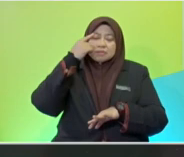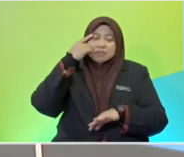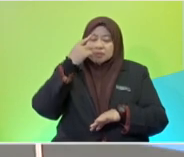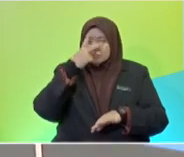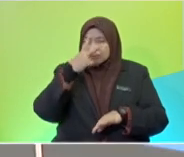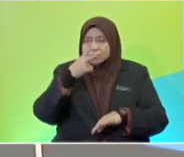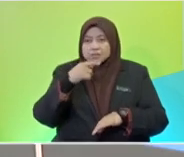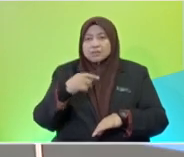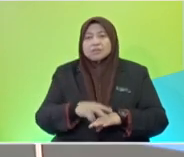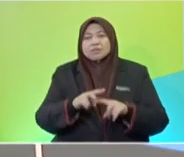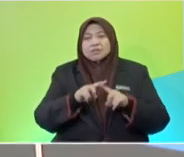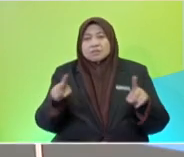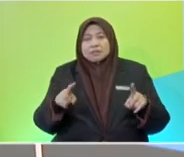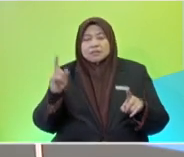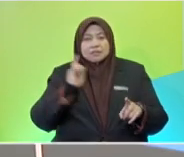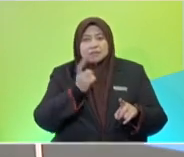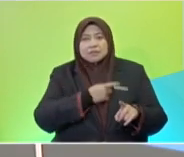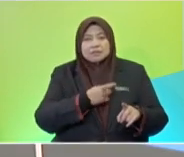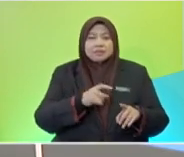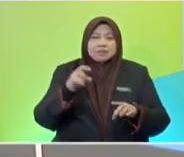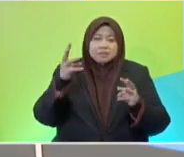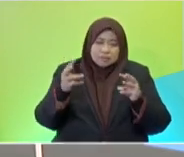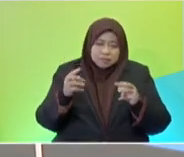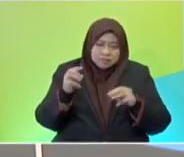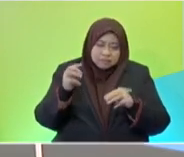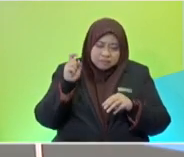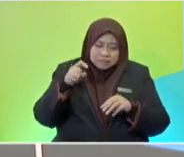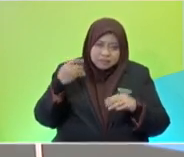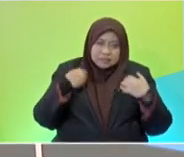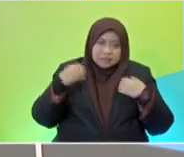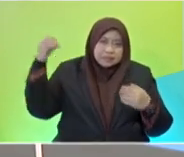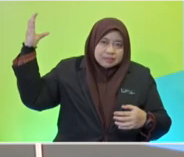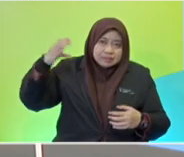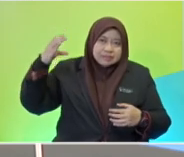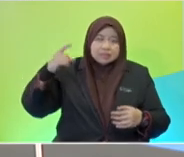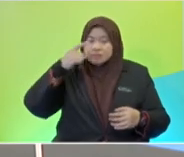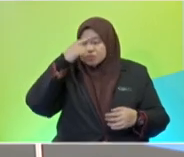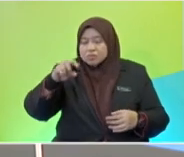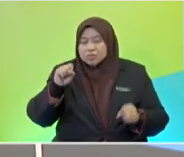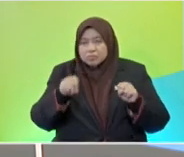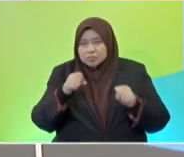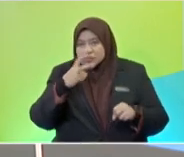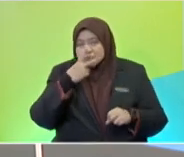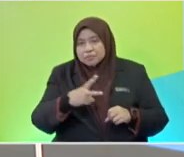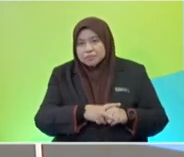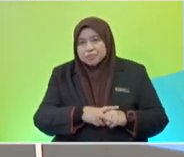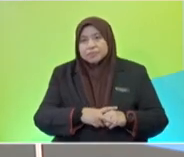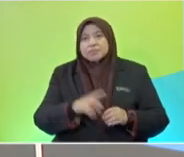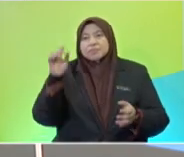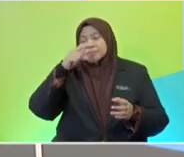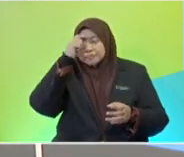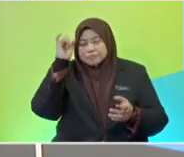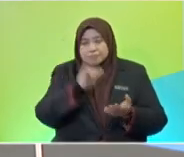we need light to be able to see. So that is why light is very important.